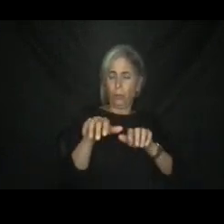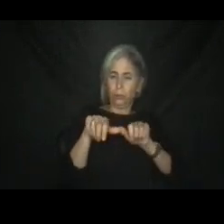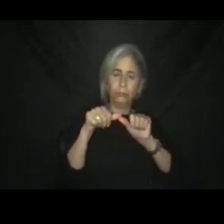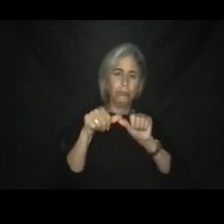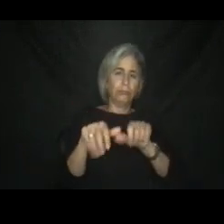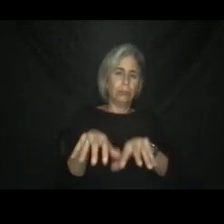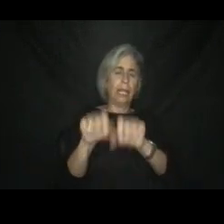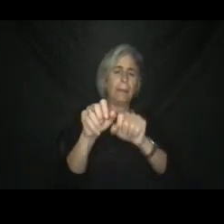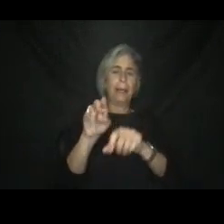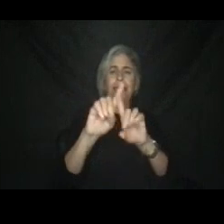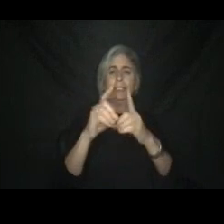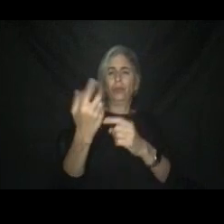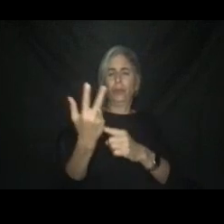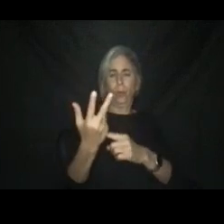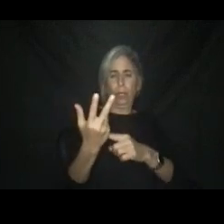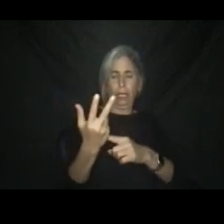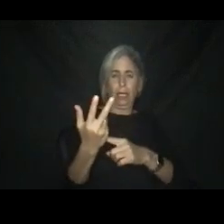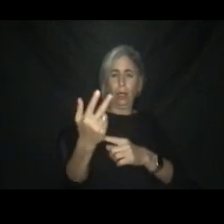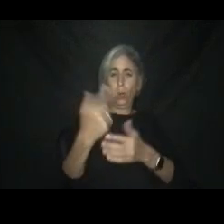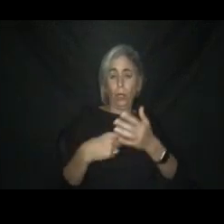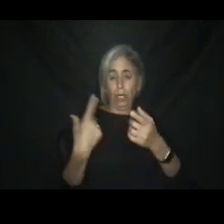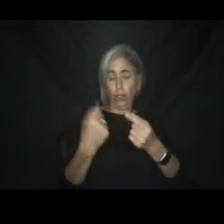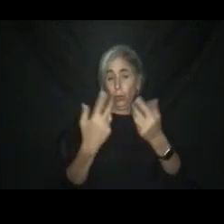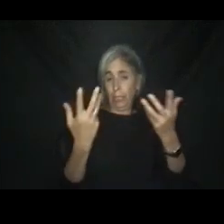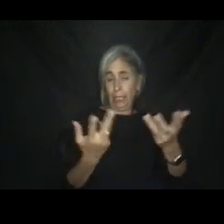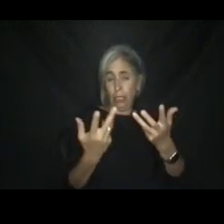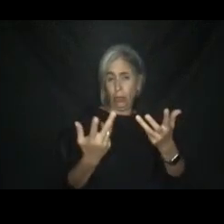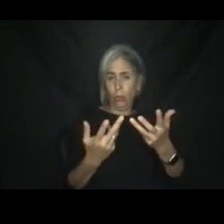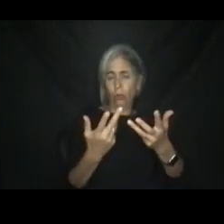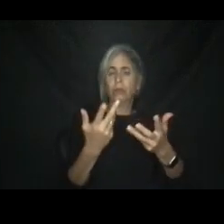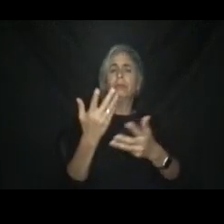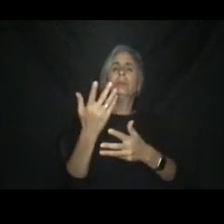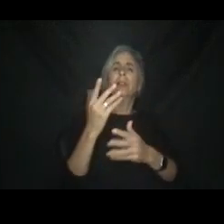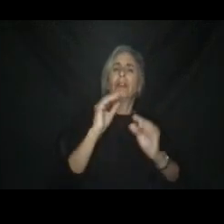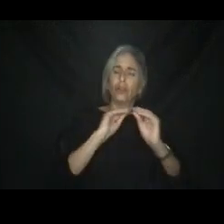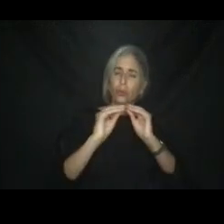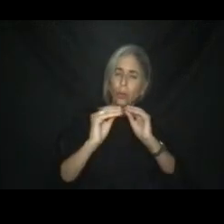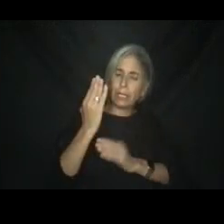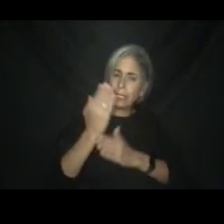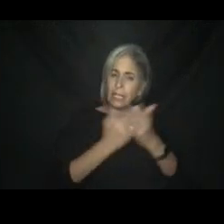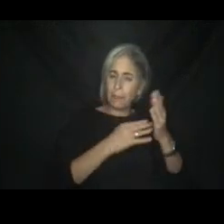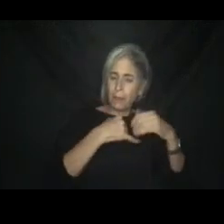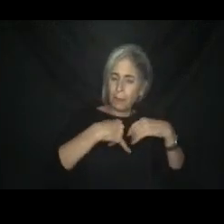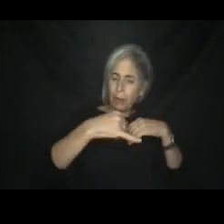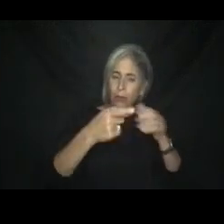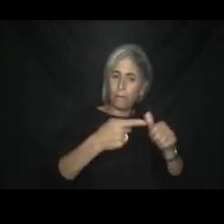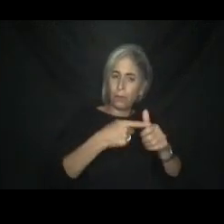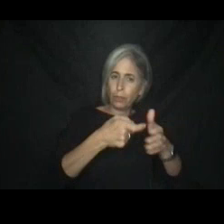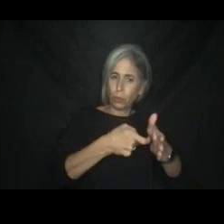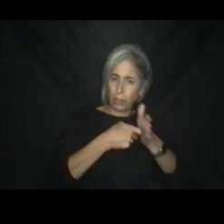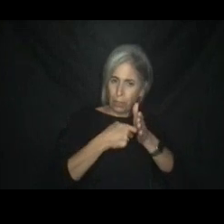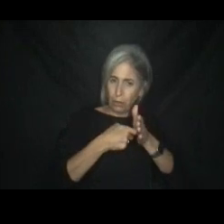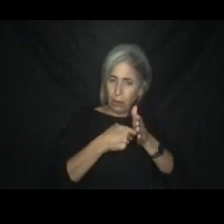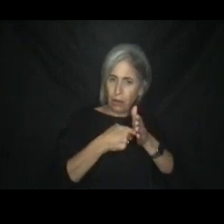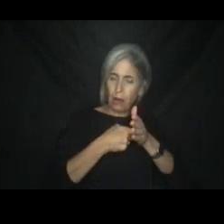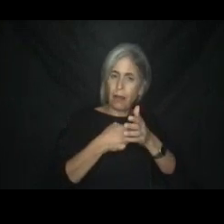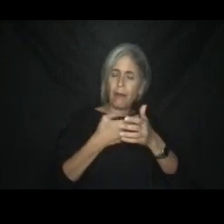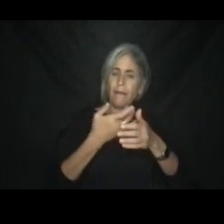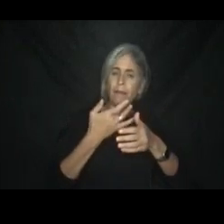alternative. So what we're doing here is we're sacrificing some population balance, which of course is our first criterion, in favor of greater